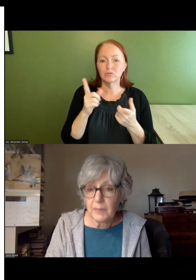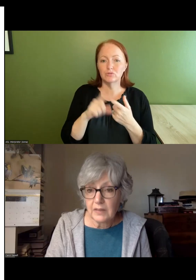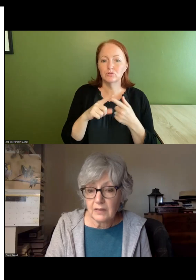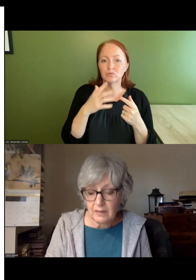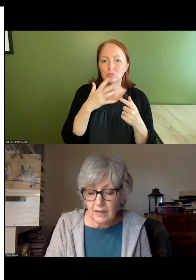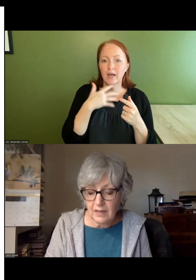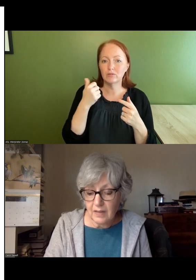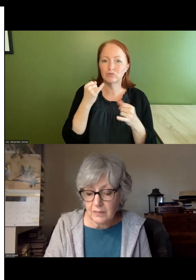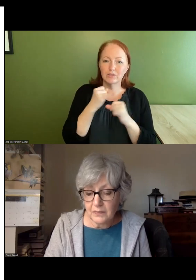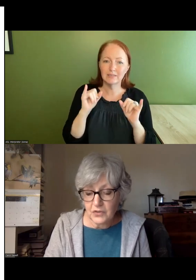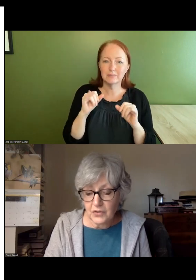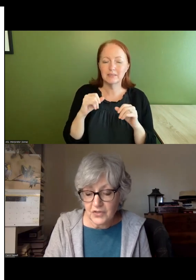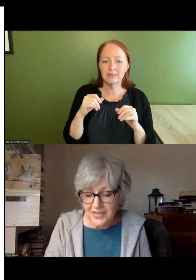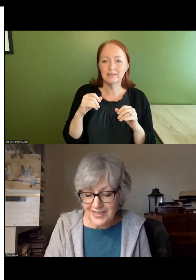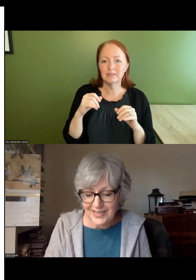Elder Independent